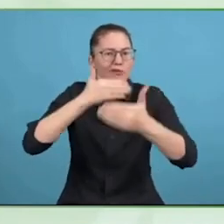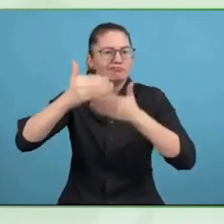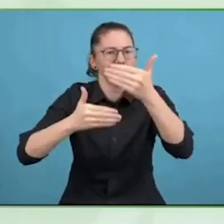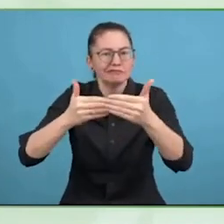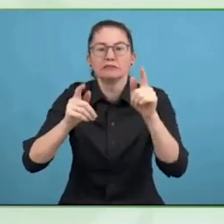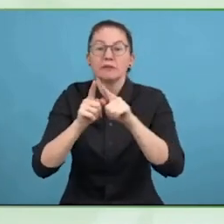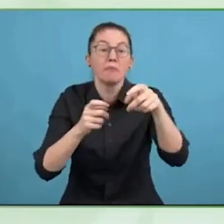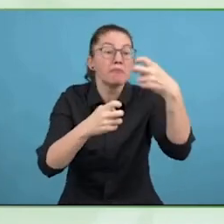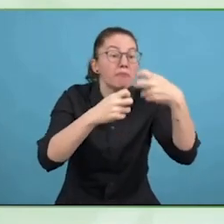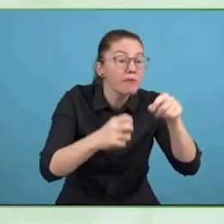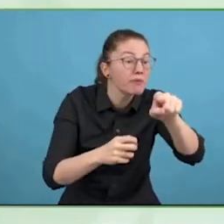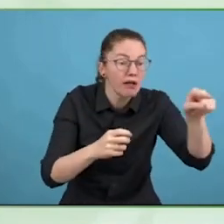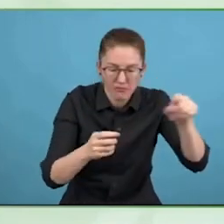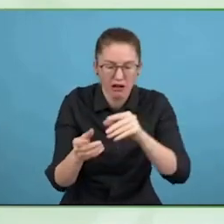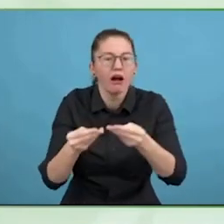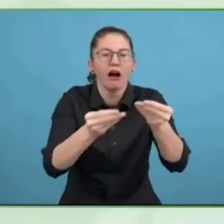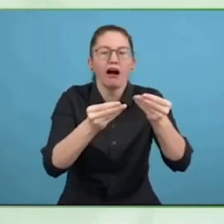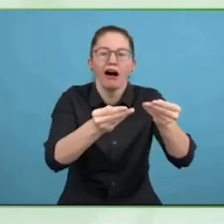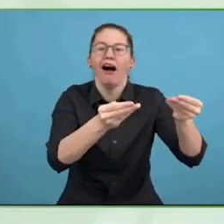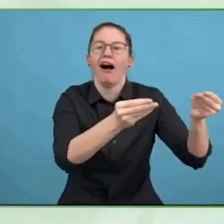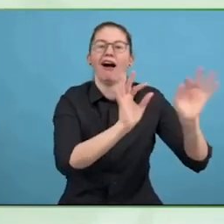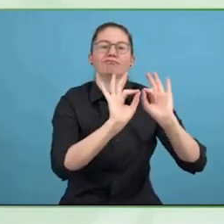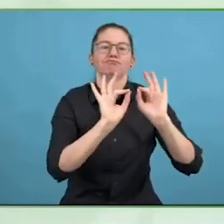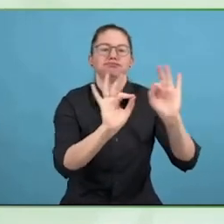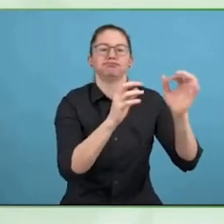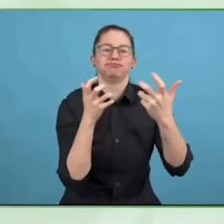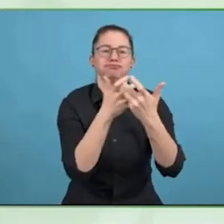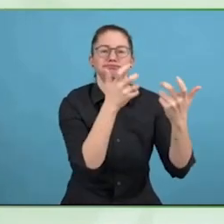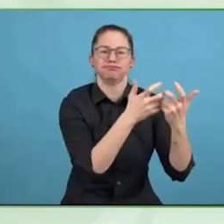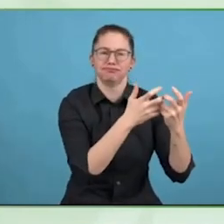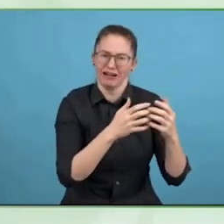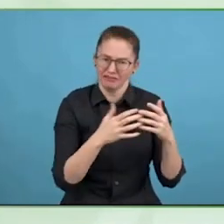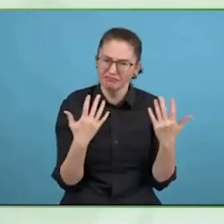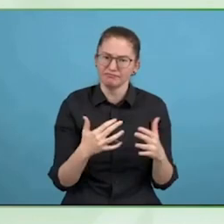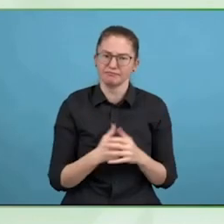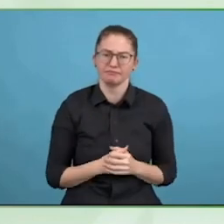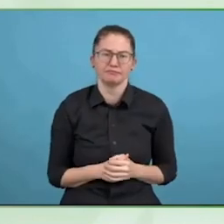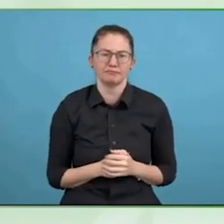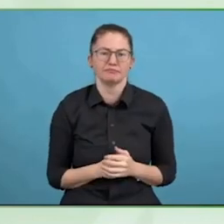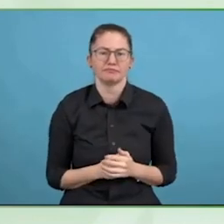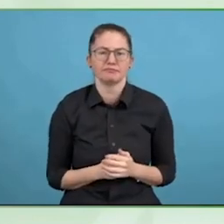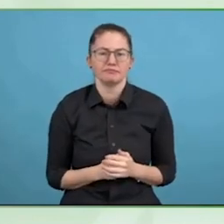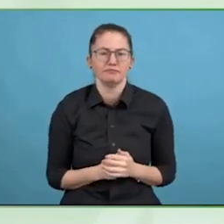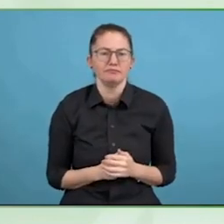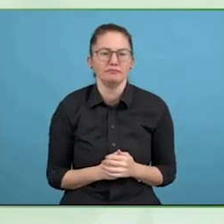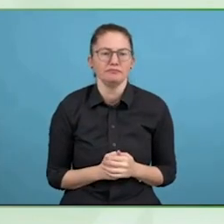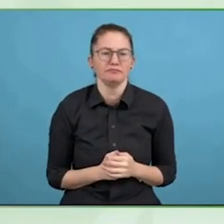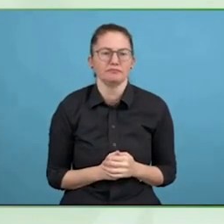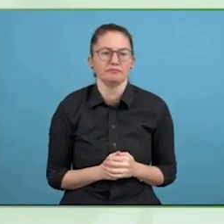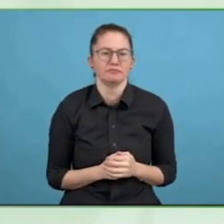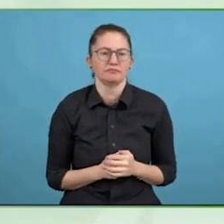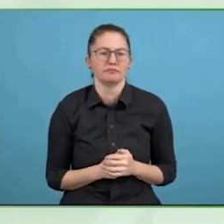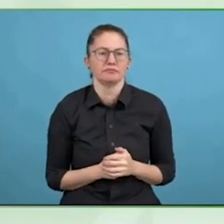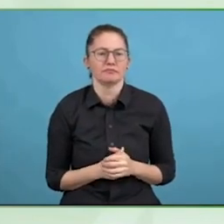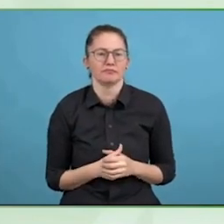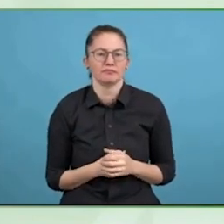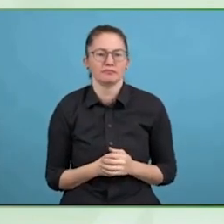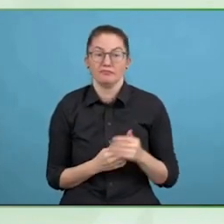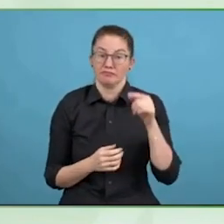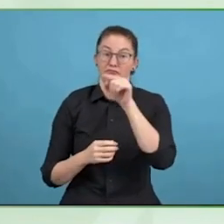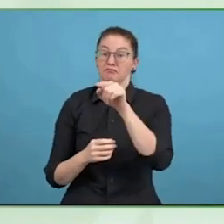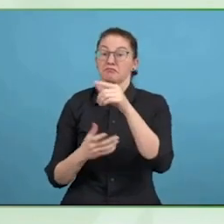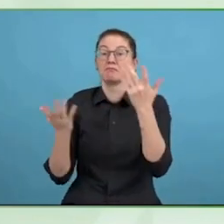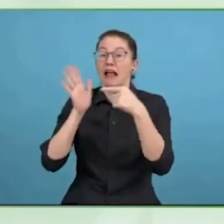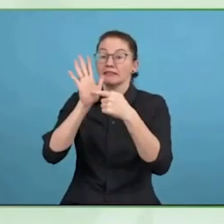it doesn't go very well together. So if you could just say a few very brief words. You mean within GIZ or in our program?